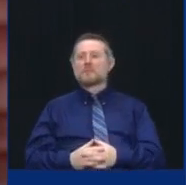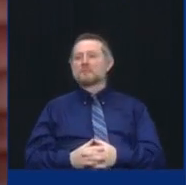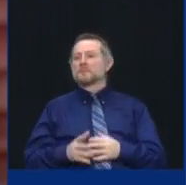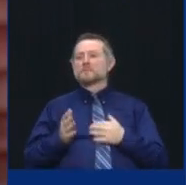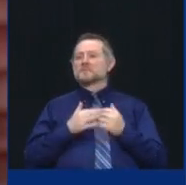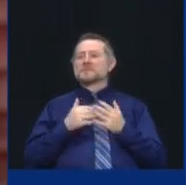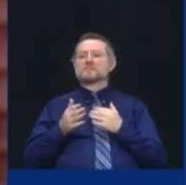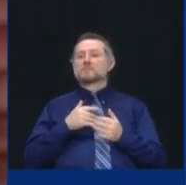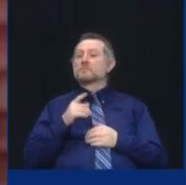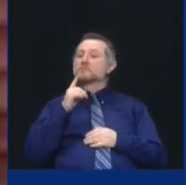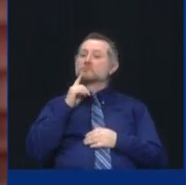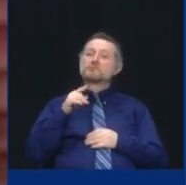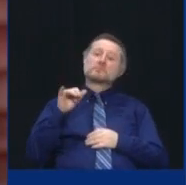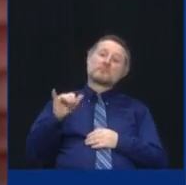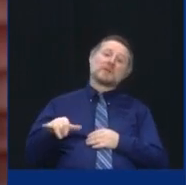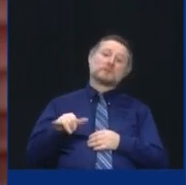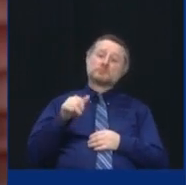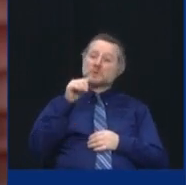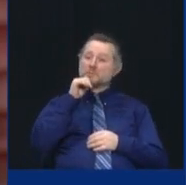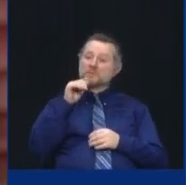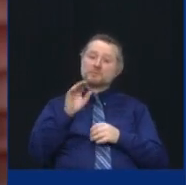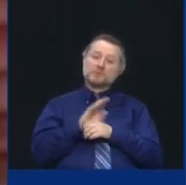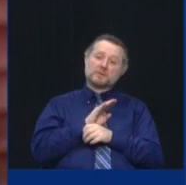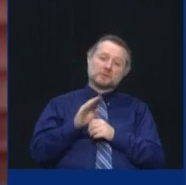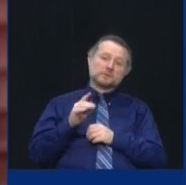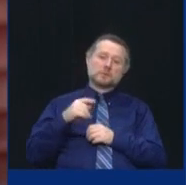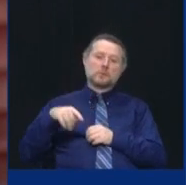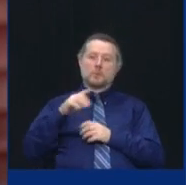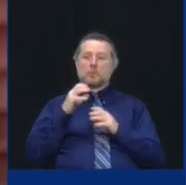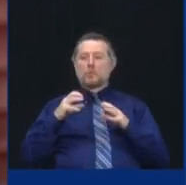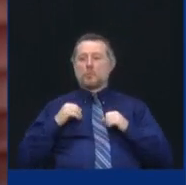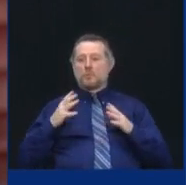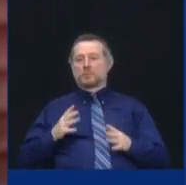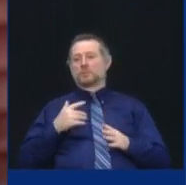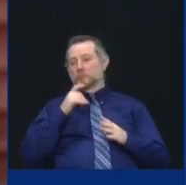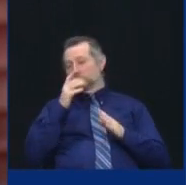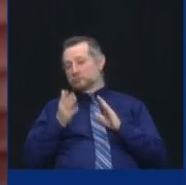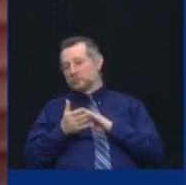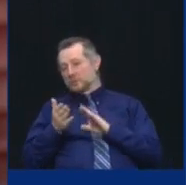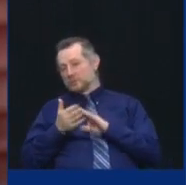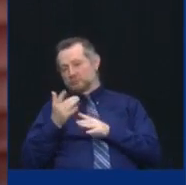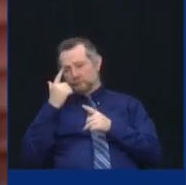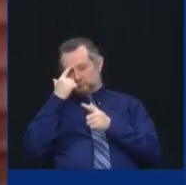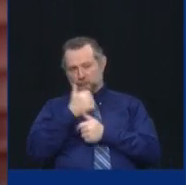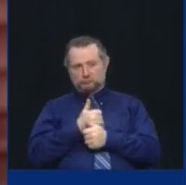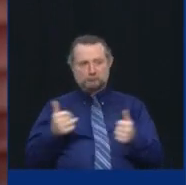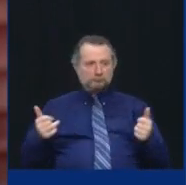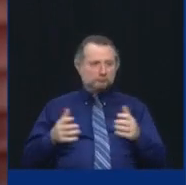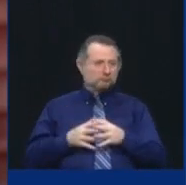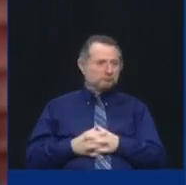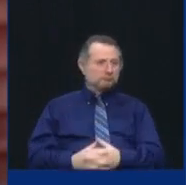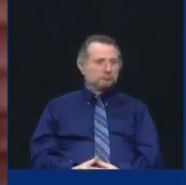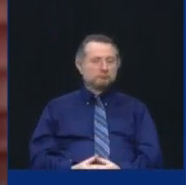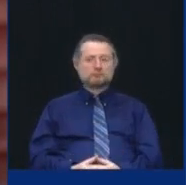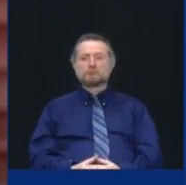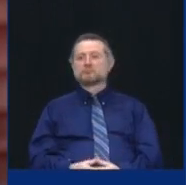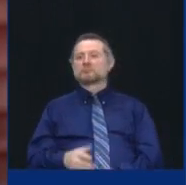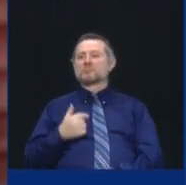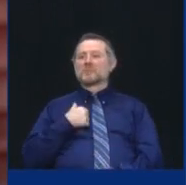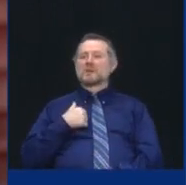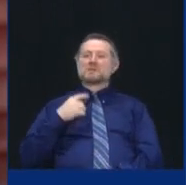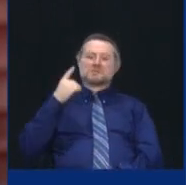to the private vendor, private venue. I would suspect the